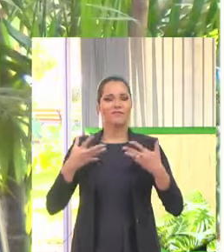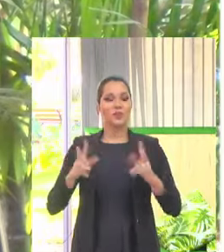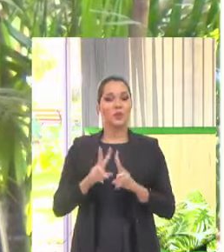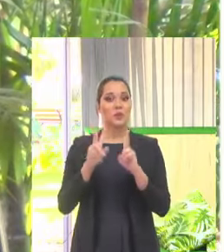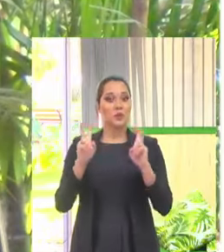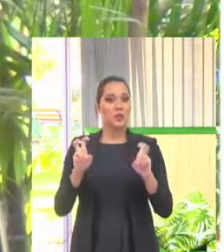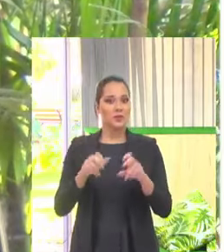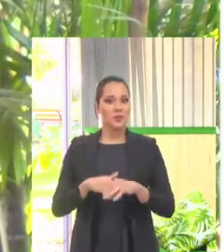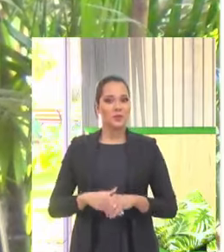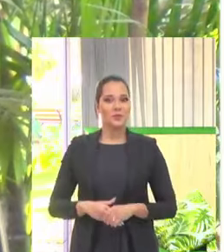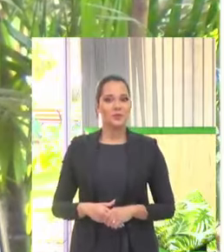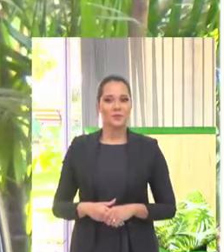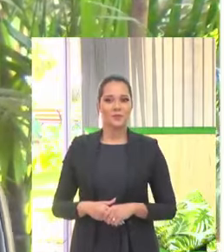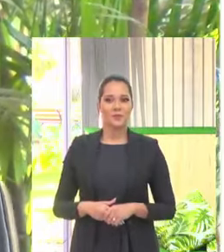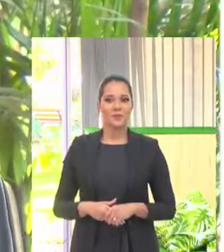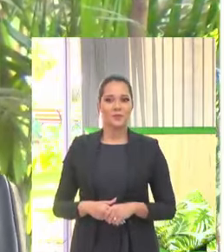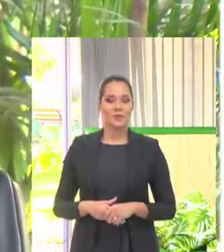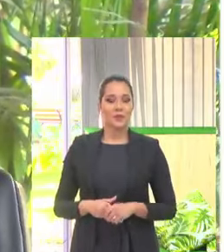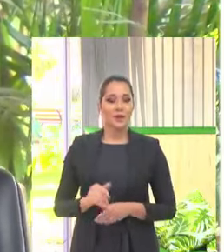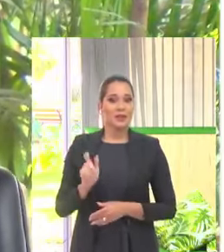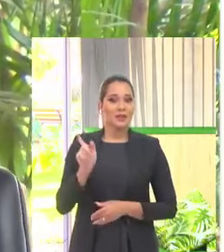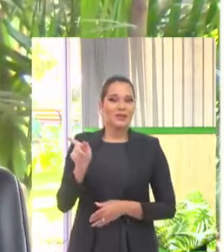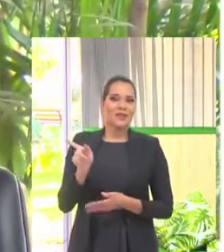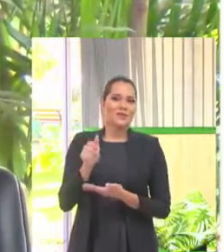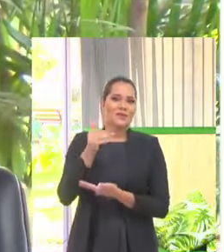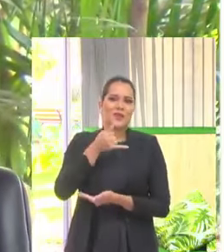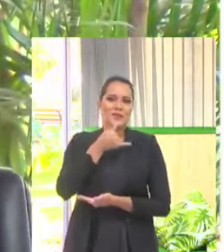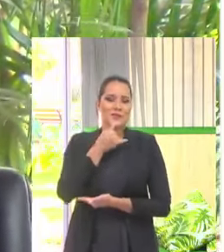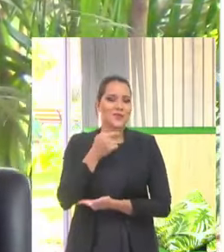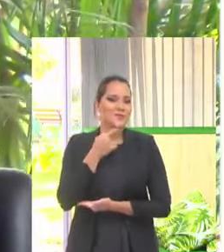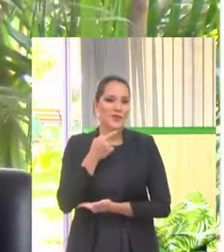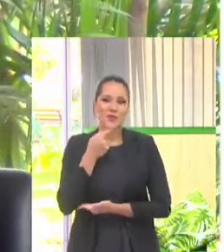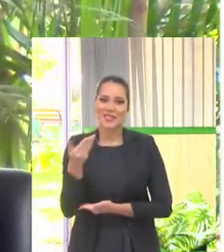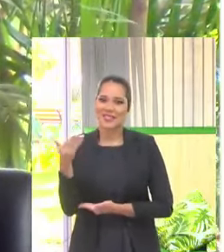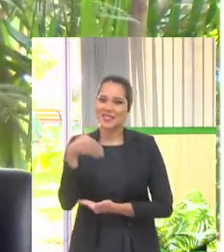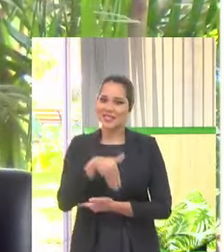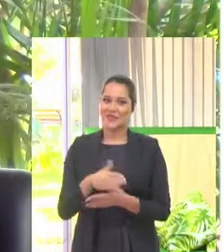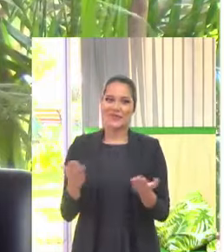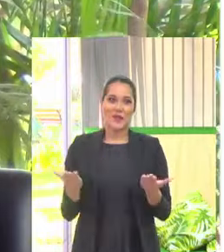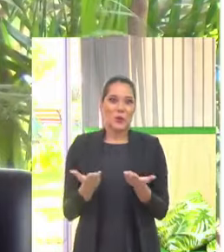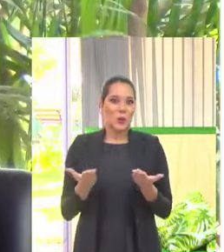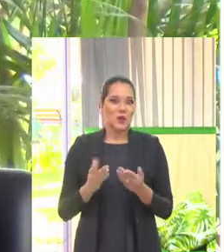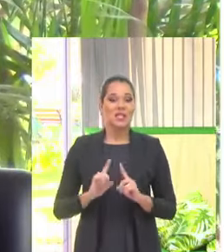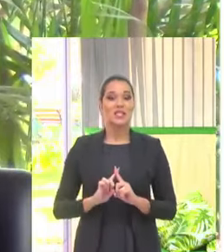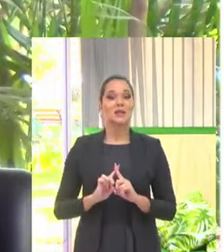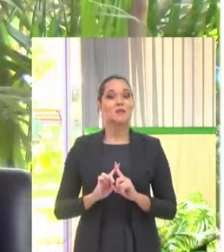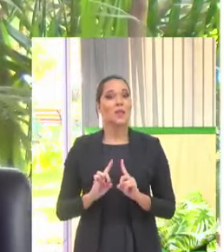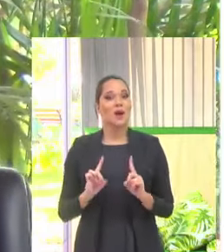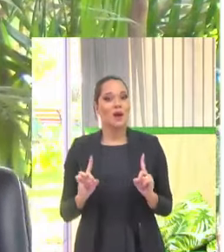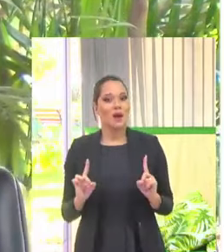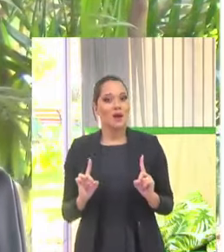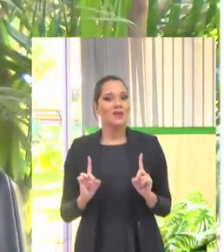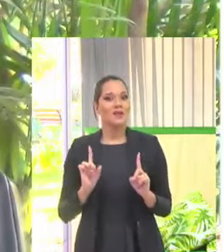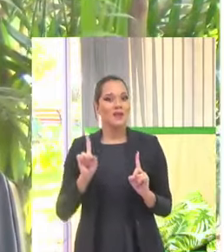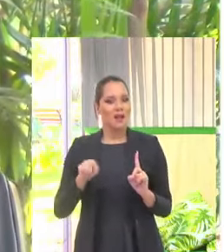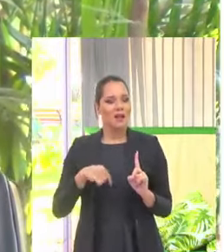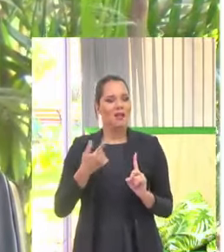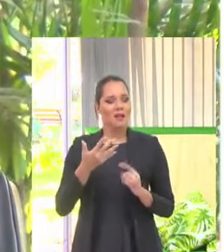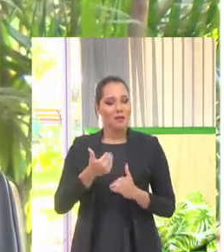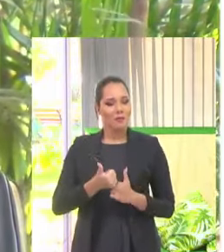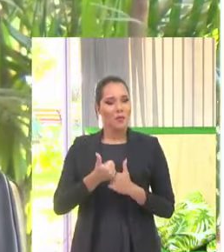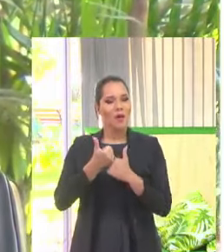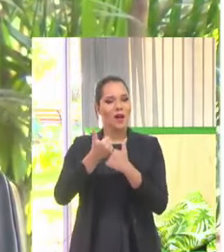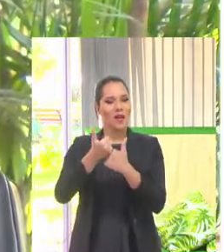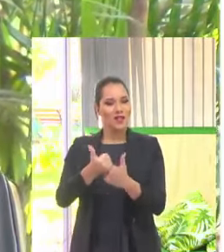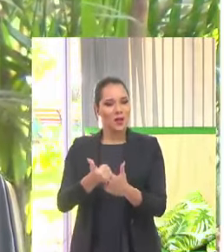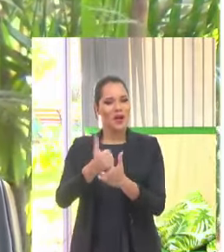she was not able to be here today, but she's the great supporter of digital transformation